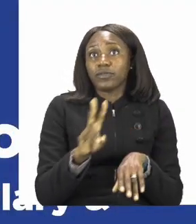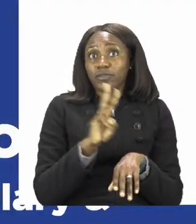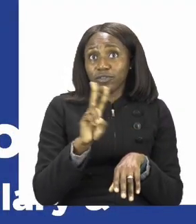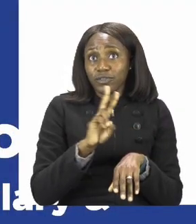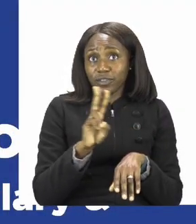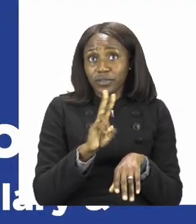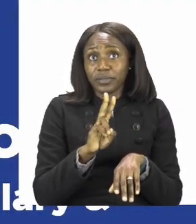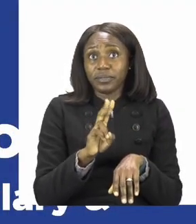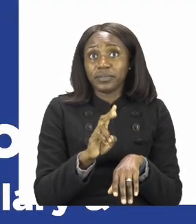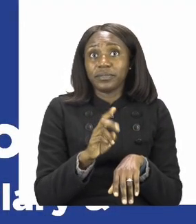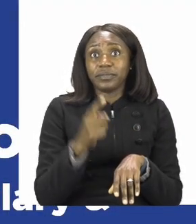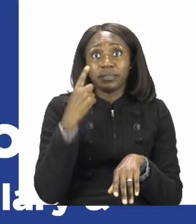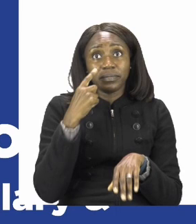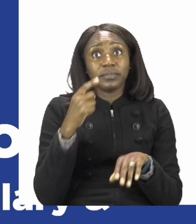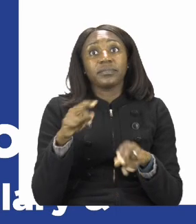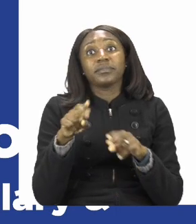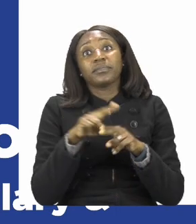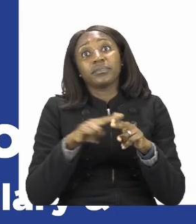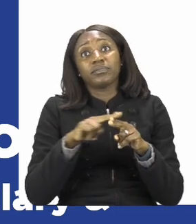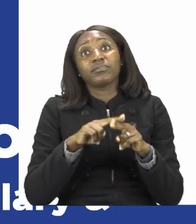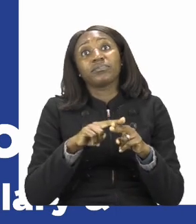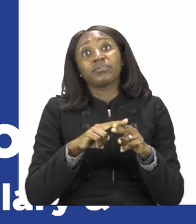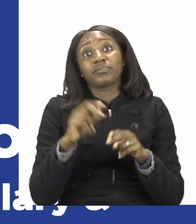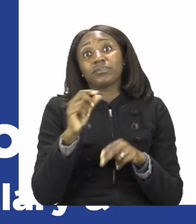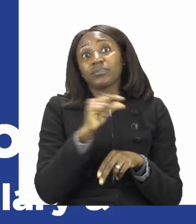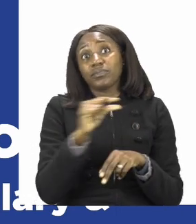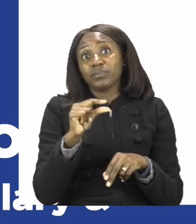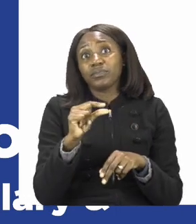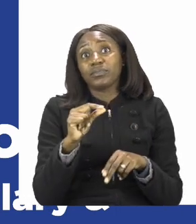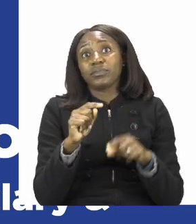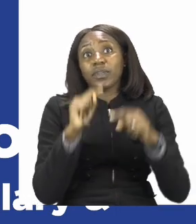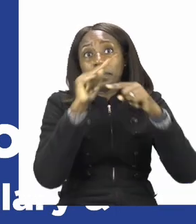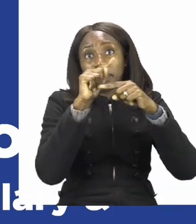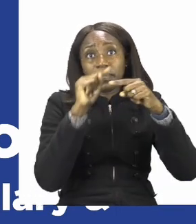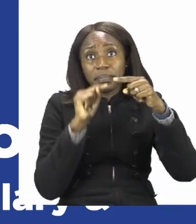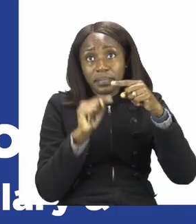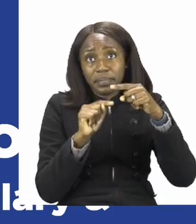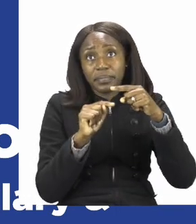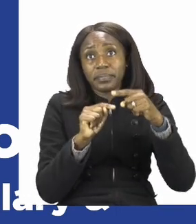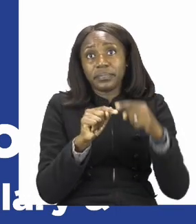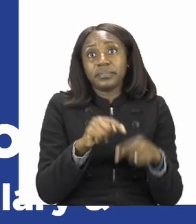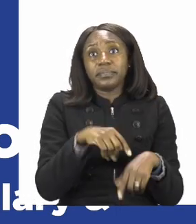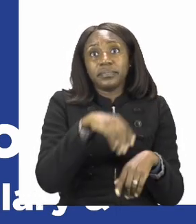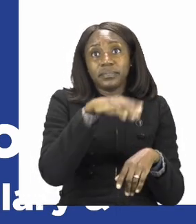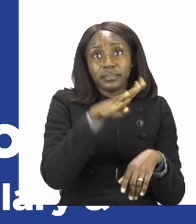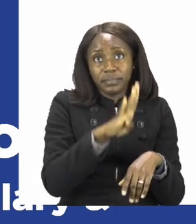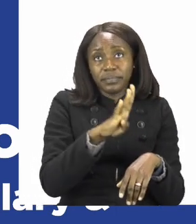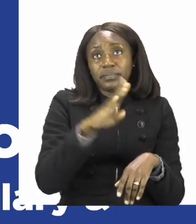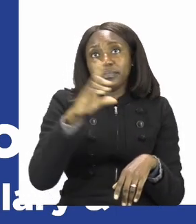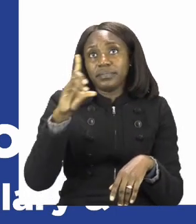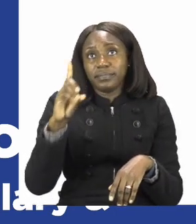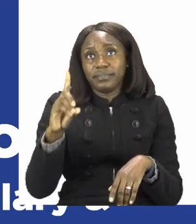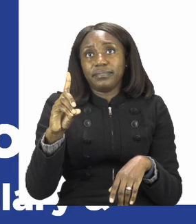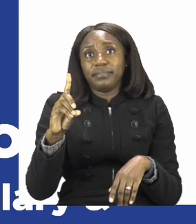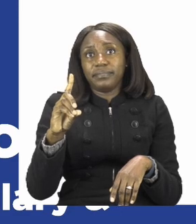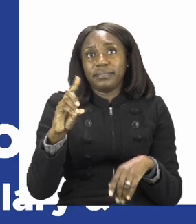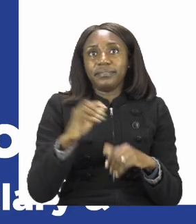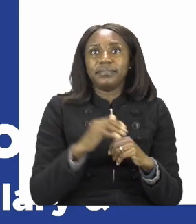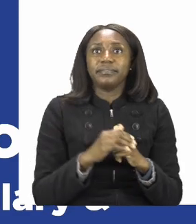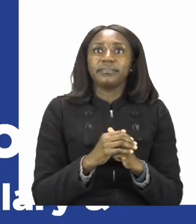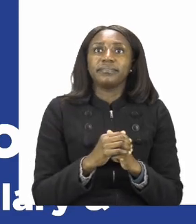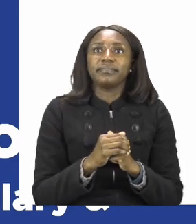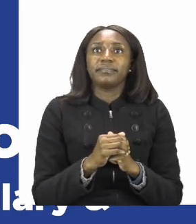we will be doing vocabulary, sight words, multiplication, and our